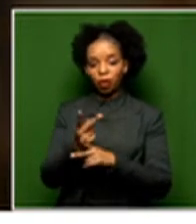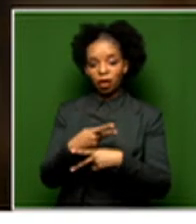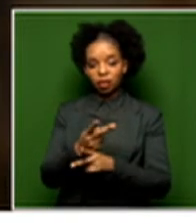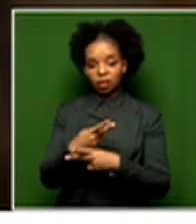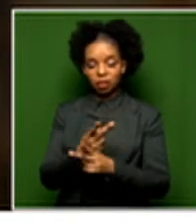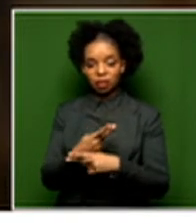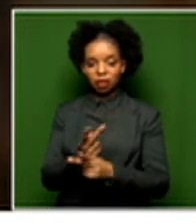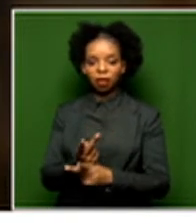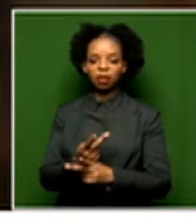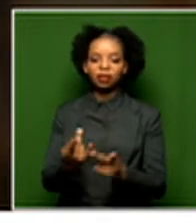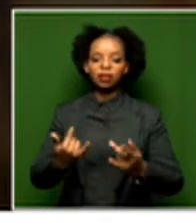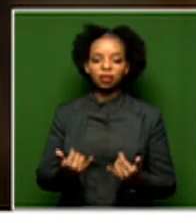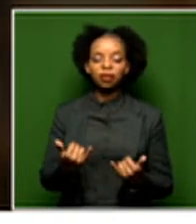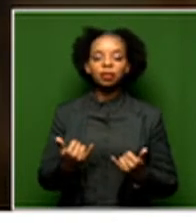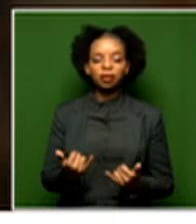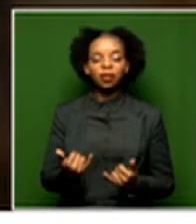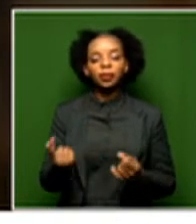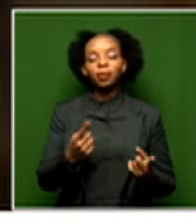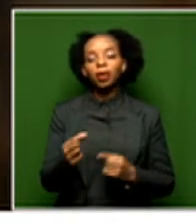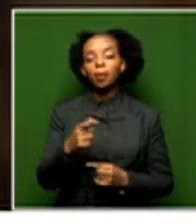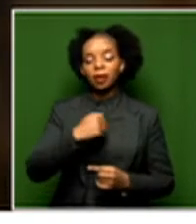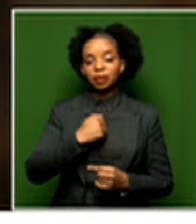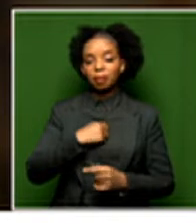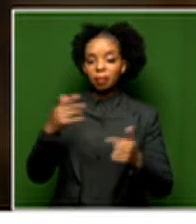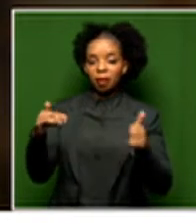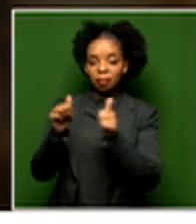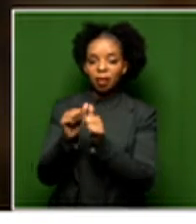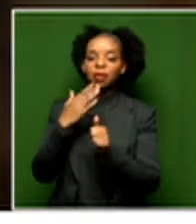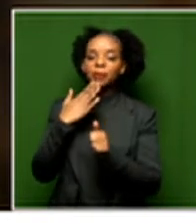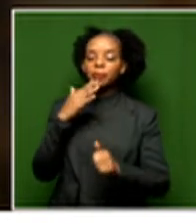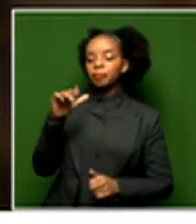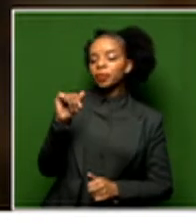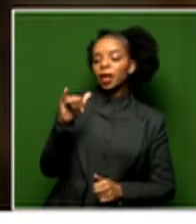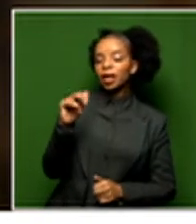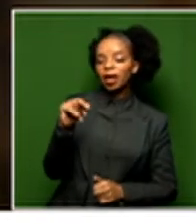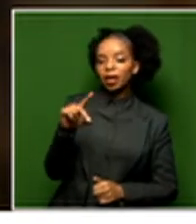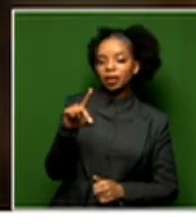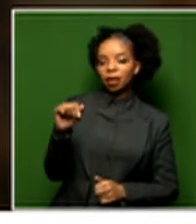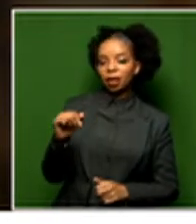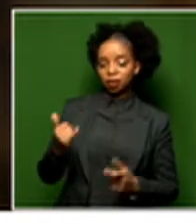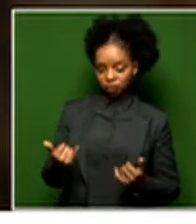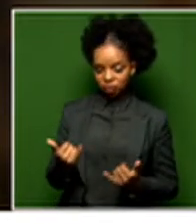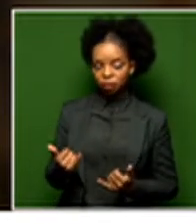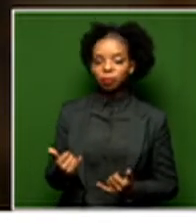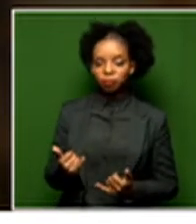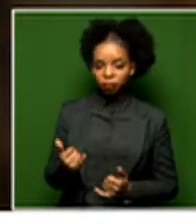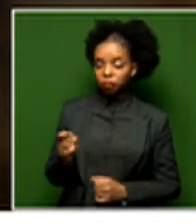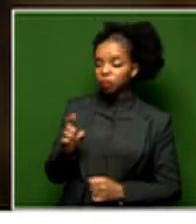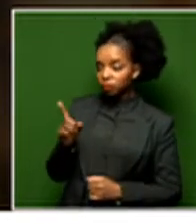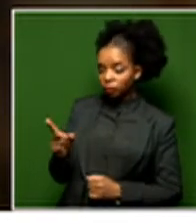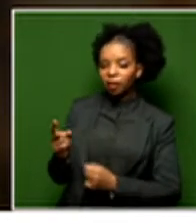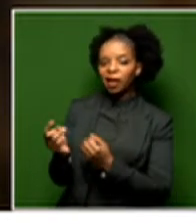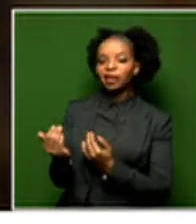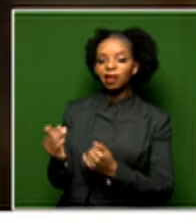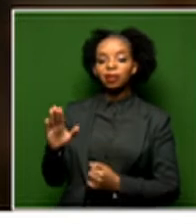design. So, I'm having my partner Ayanda currently. So, Ayanda is like, his expertise comes from